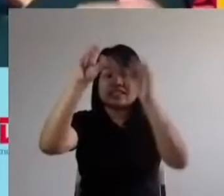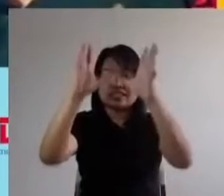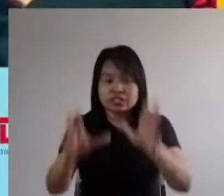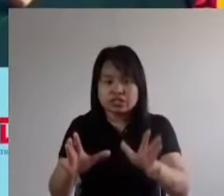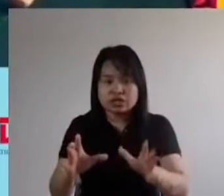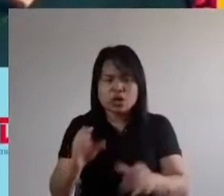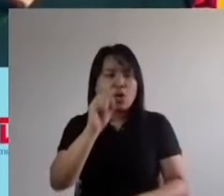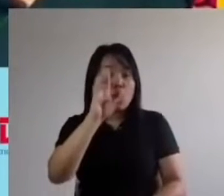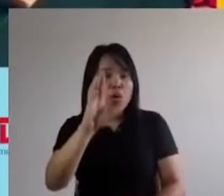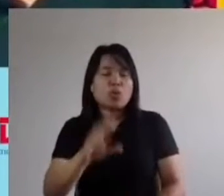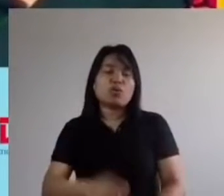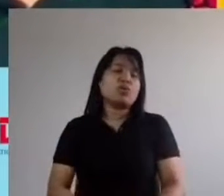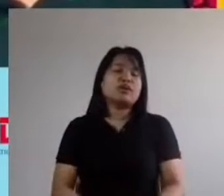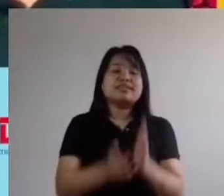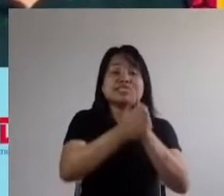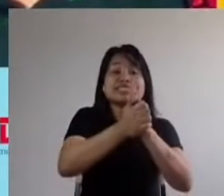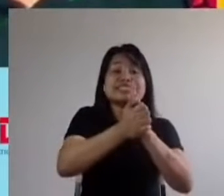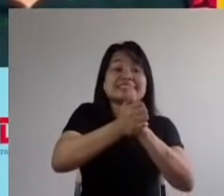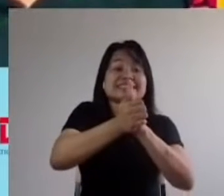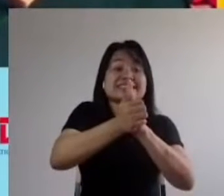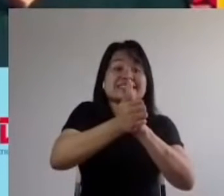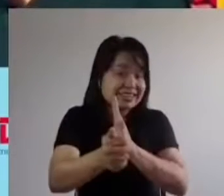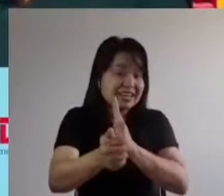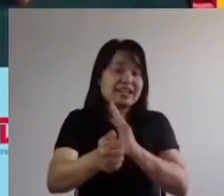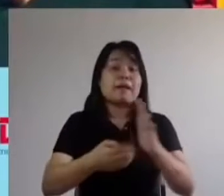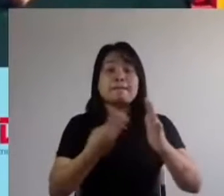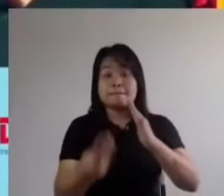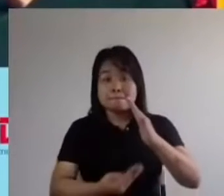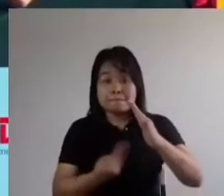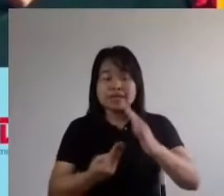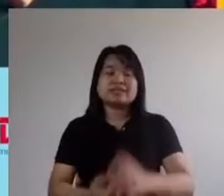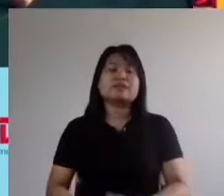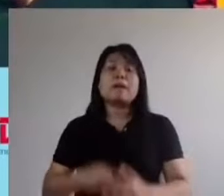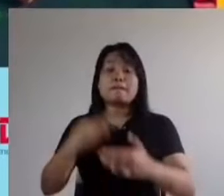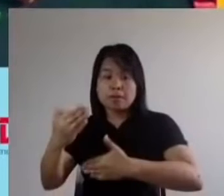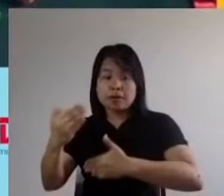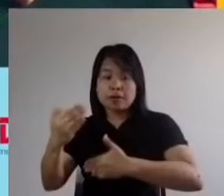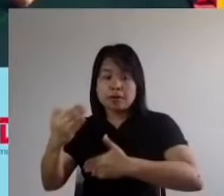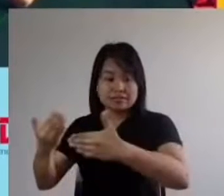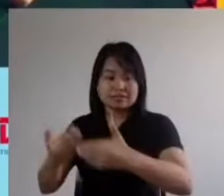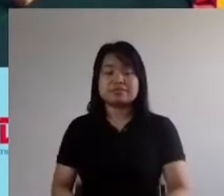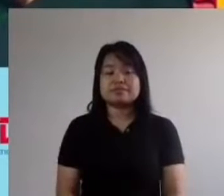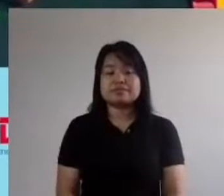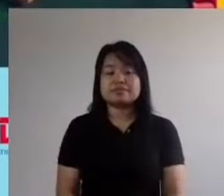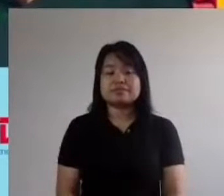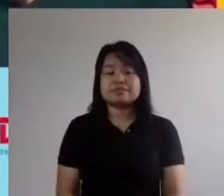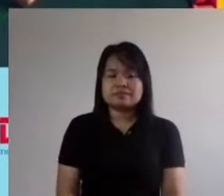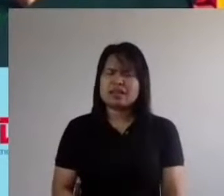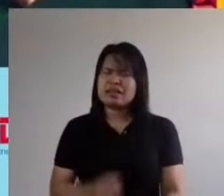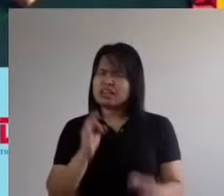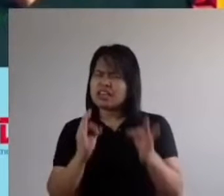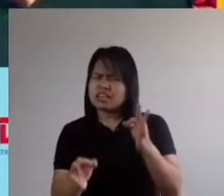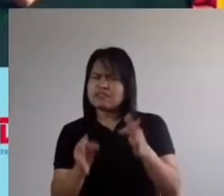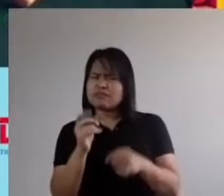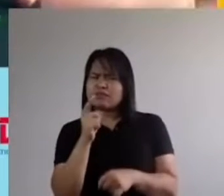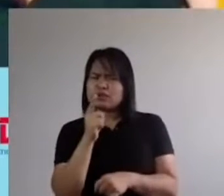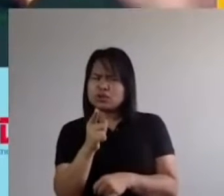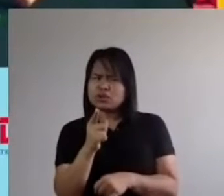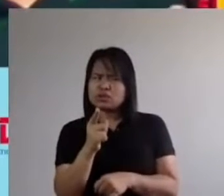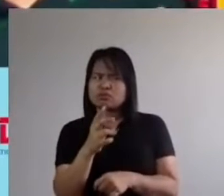competency-based reclassification process. If you are able to watch our series